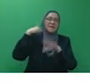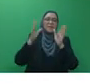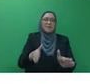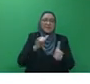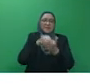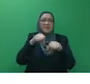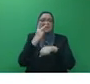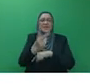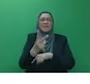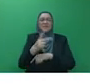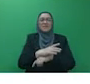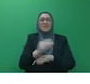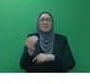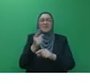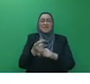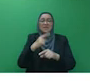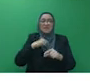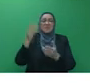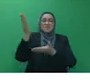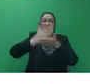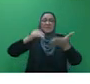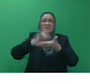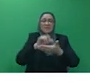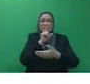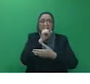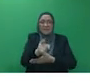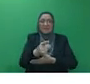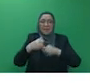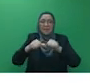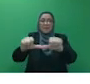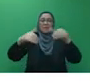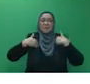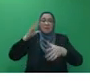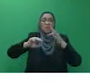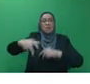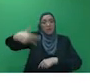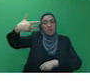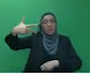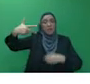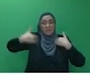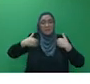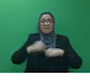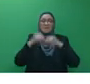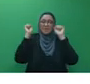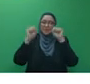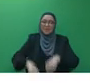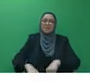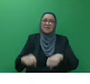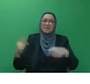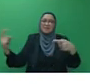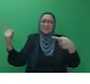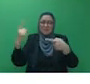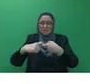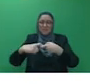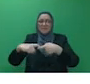part is still available instead of if they've got the cameras on uh we can still engage in in in things like that what we can't do is hear